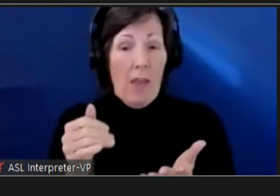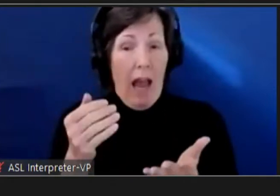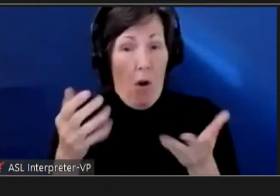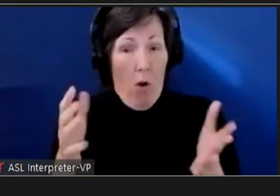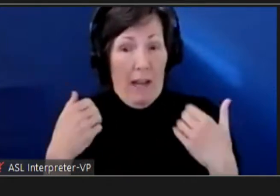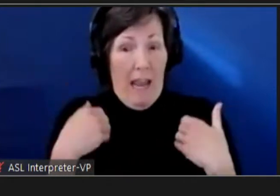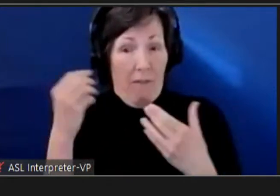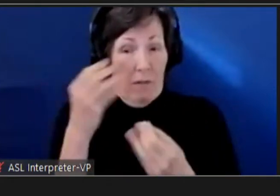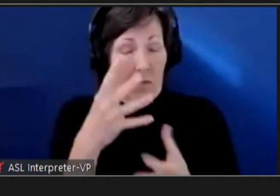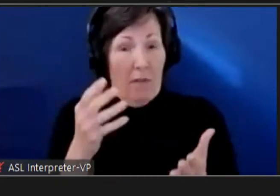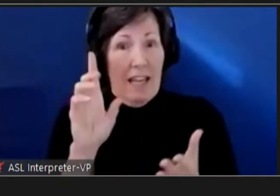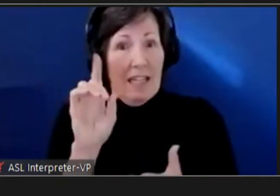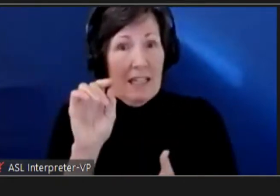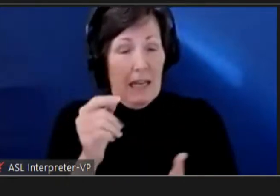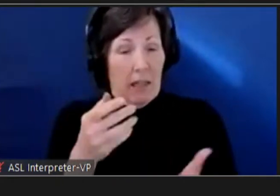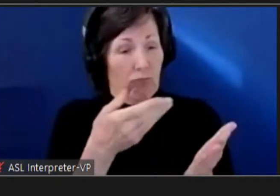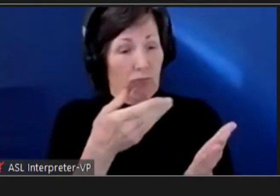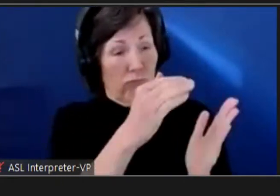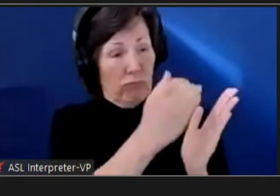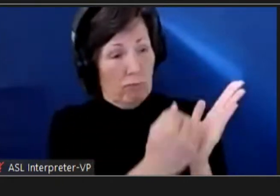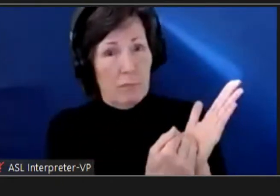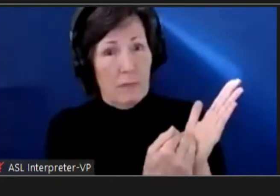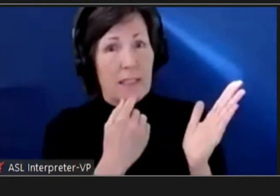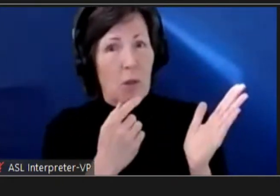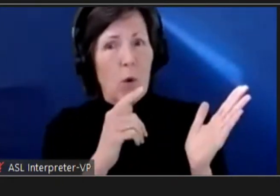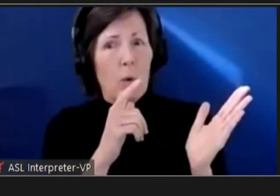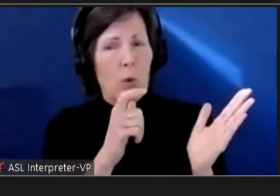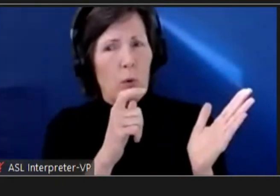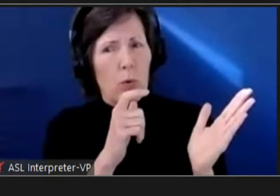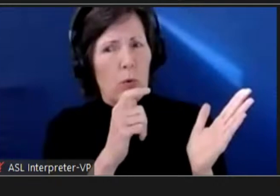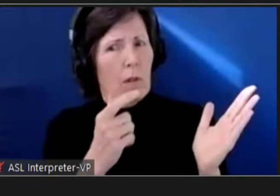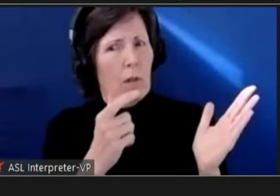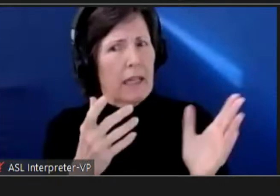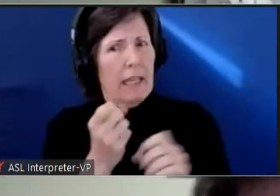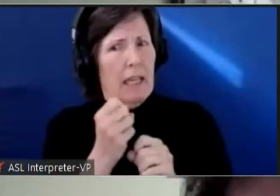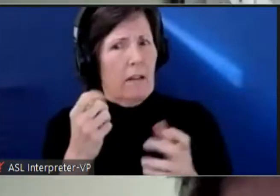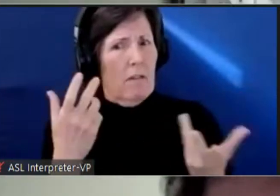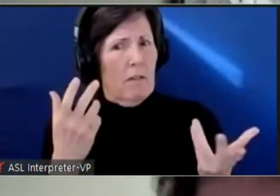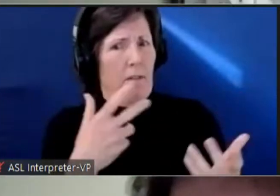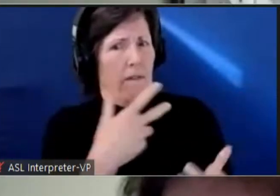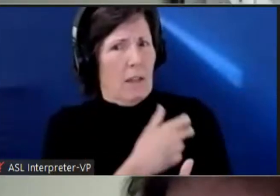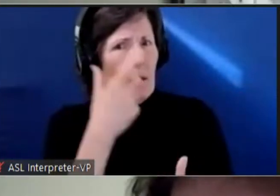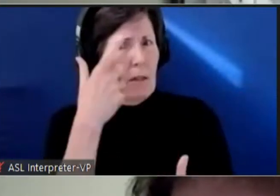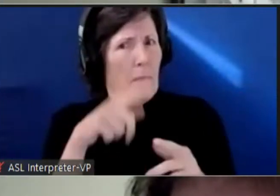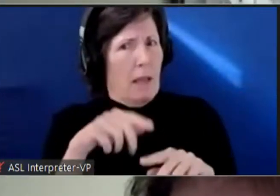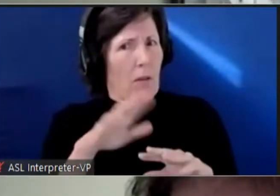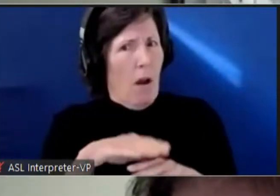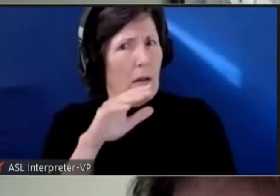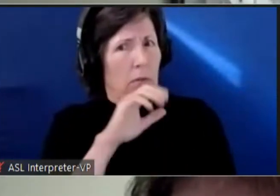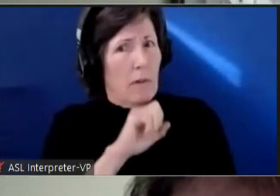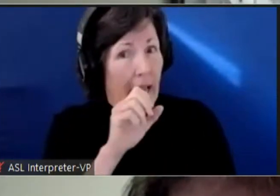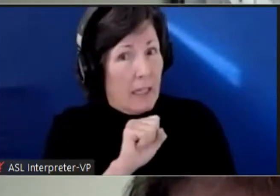the vaccine in terms of age and race. So